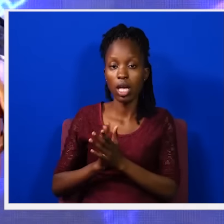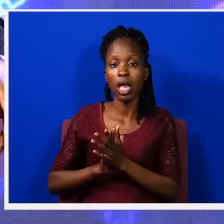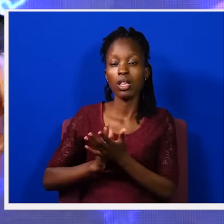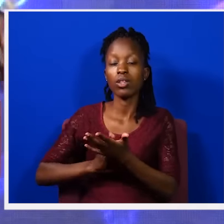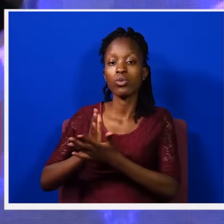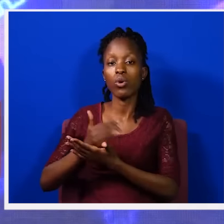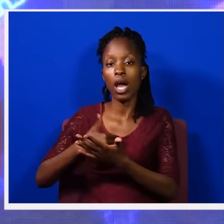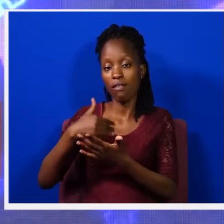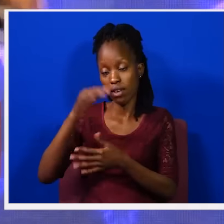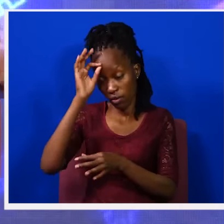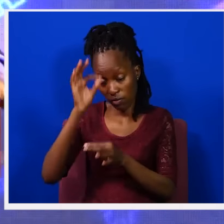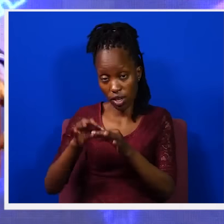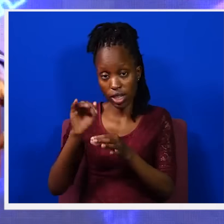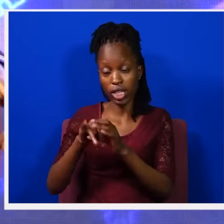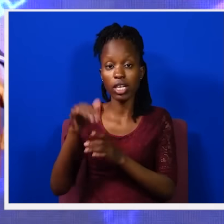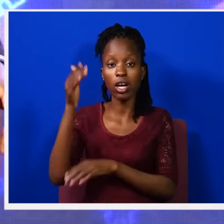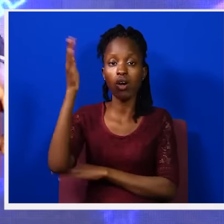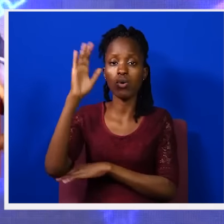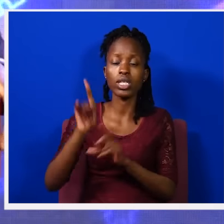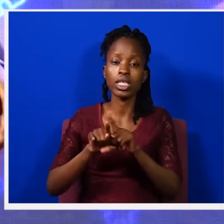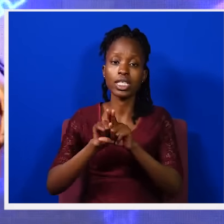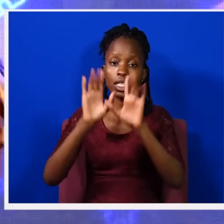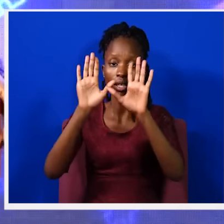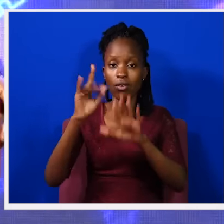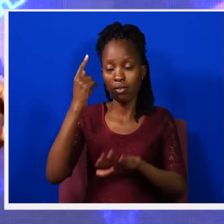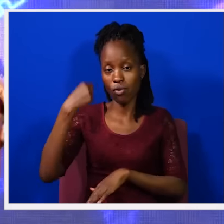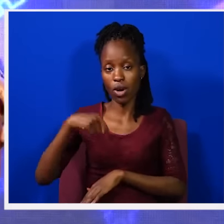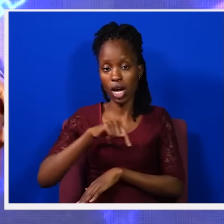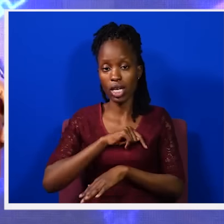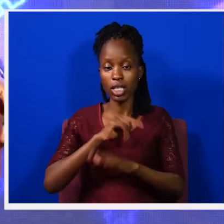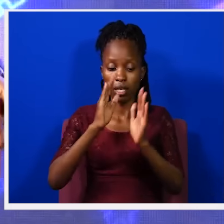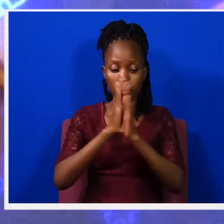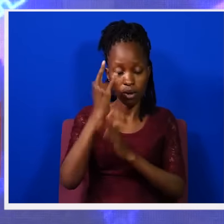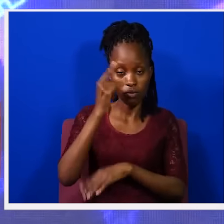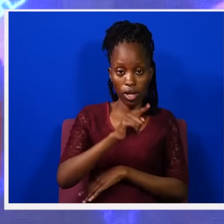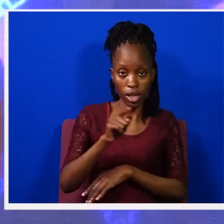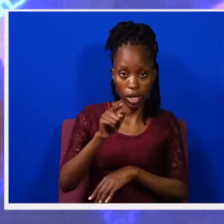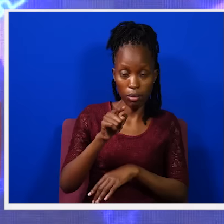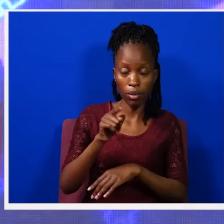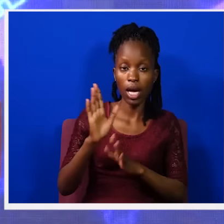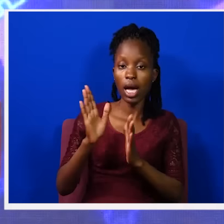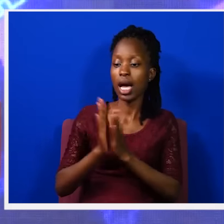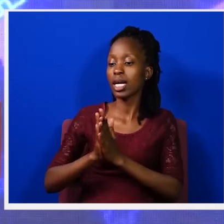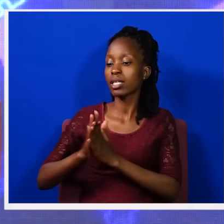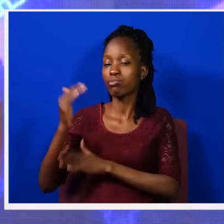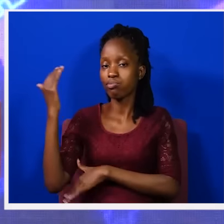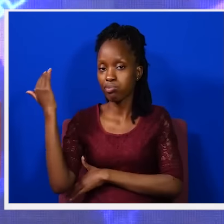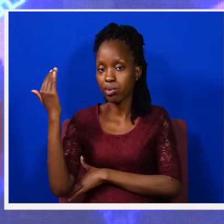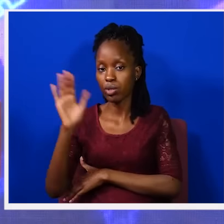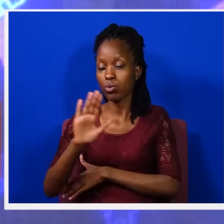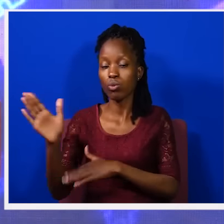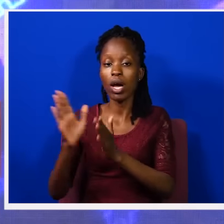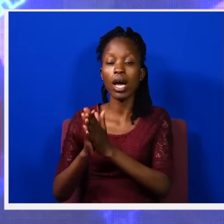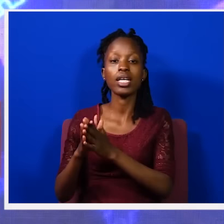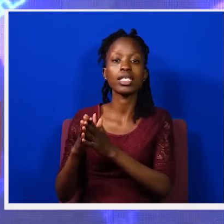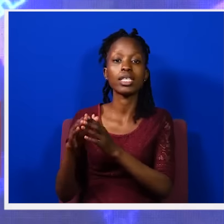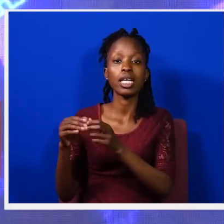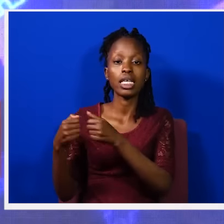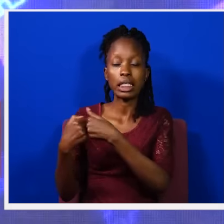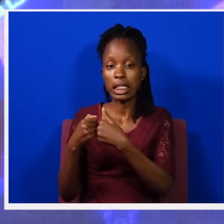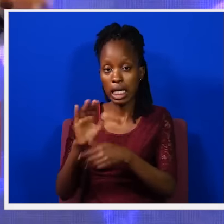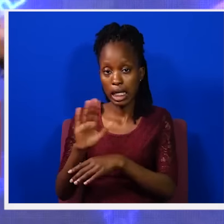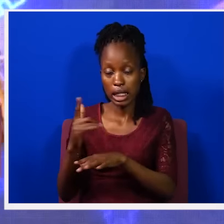faith. It is important for us, therefore, not only to pray for them, to witness to them, and to challenge them